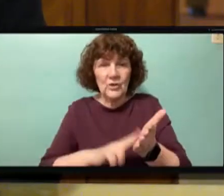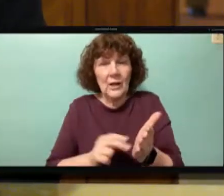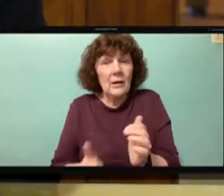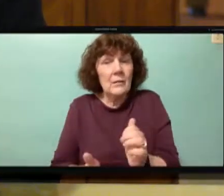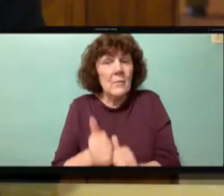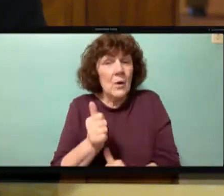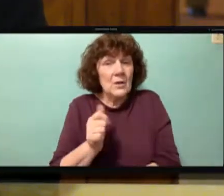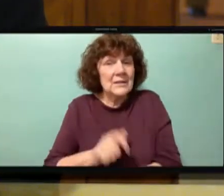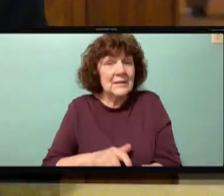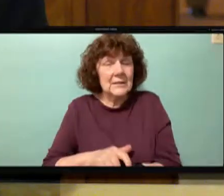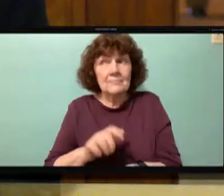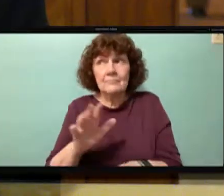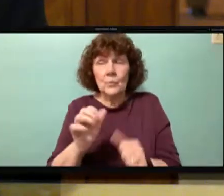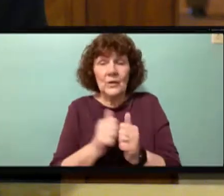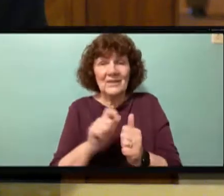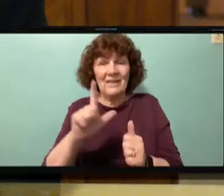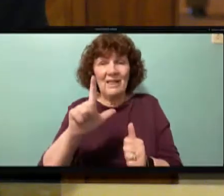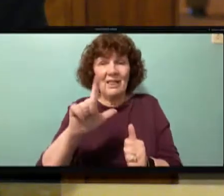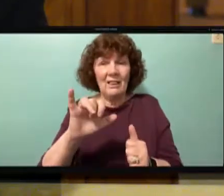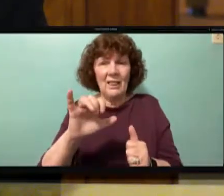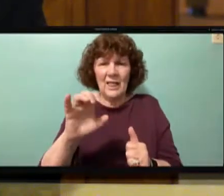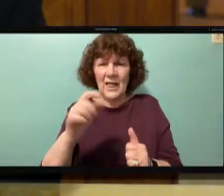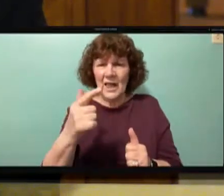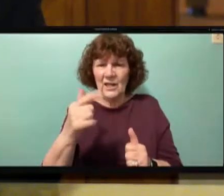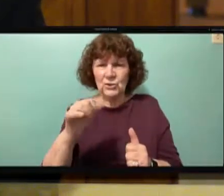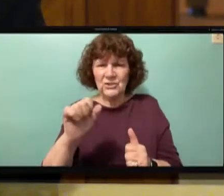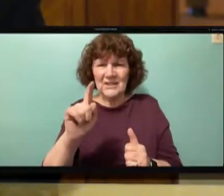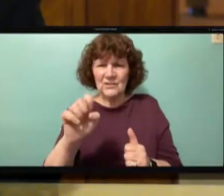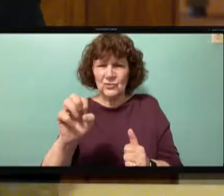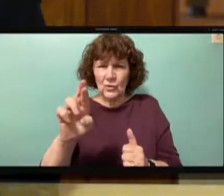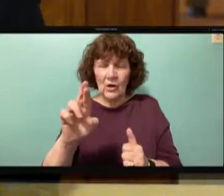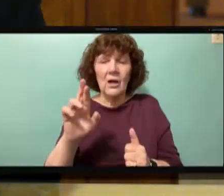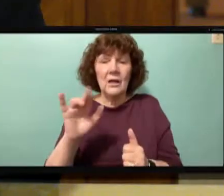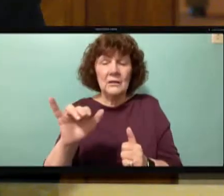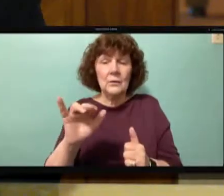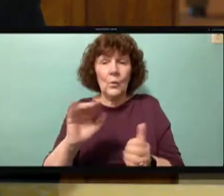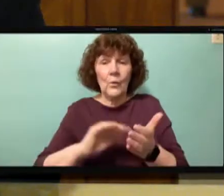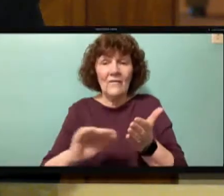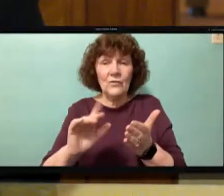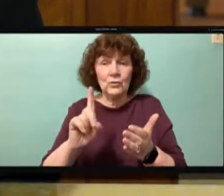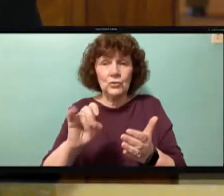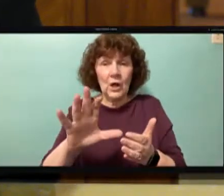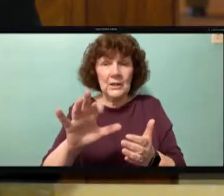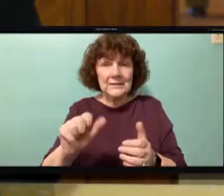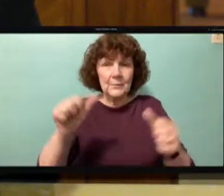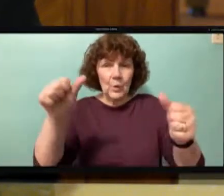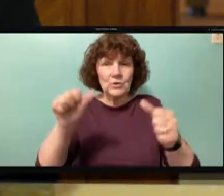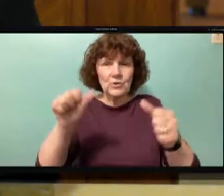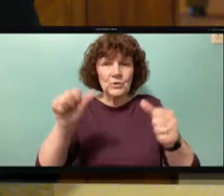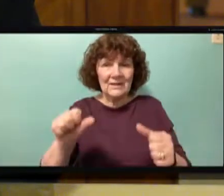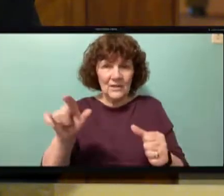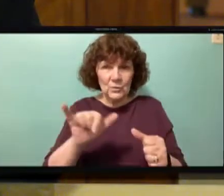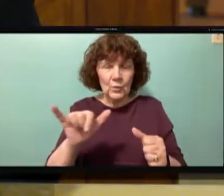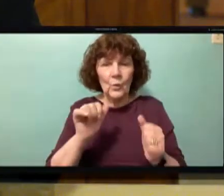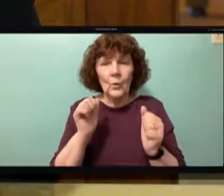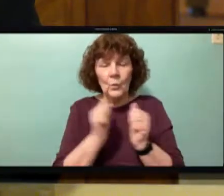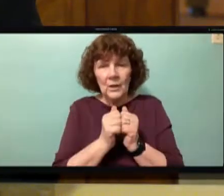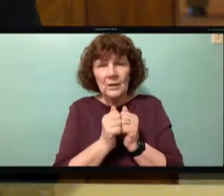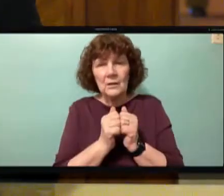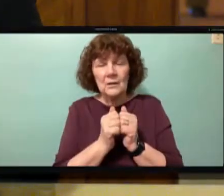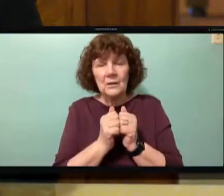on Legistar, that the waiver document's also posted on there too with the resolution. So if I look at a